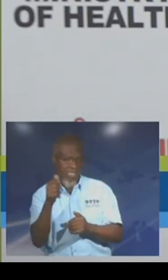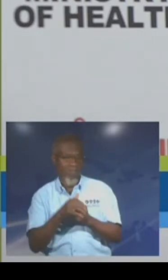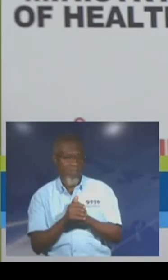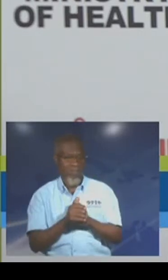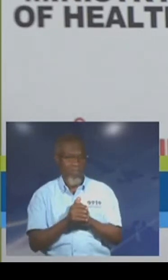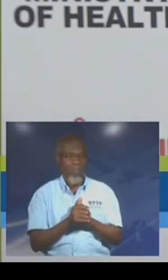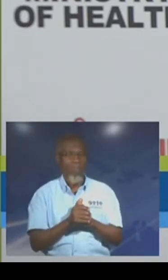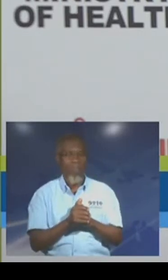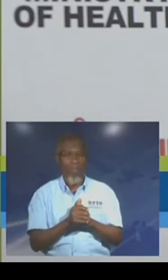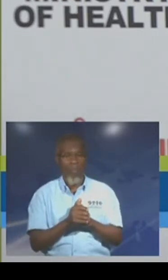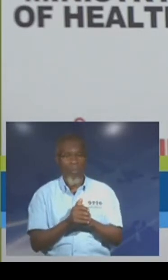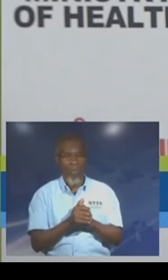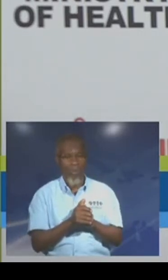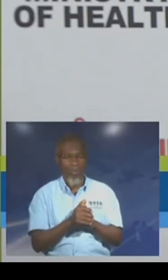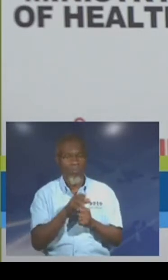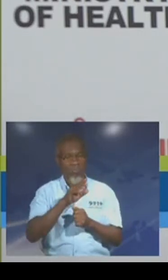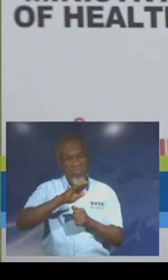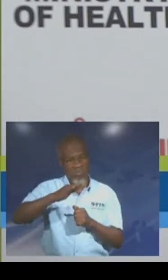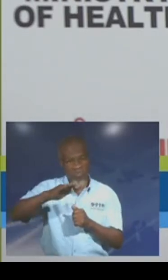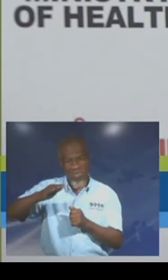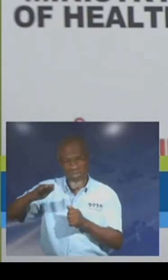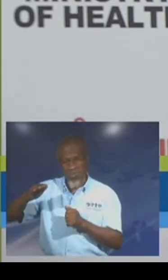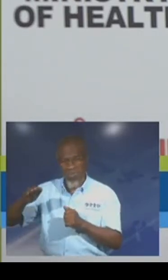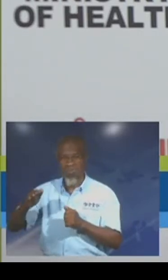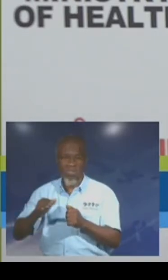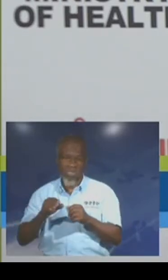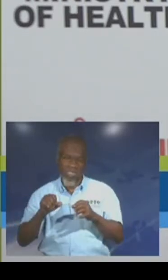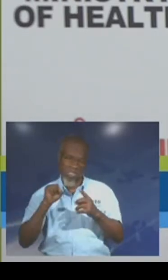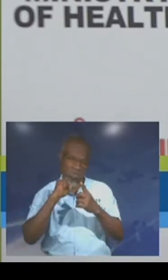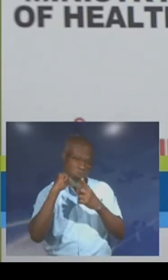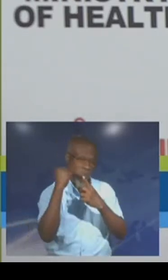workplace, community setting, and social level.